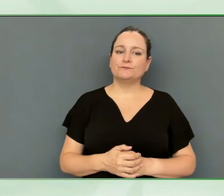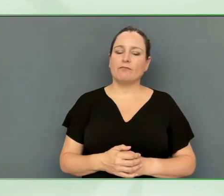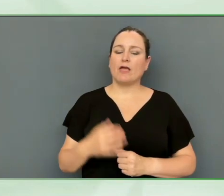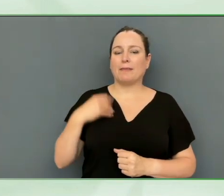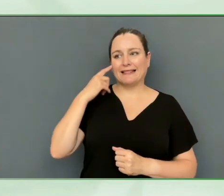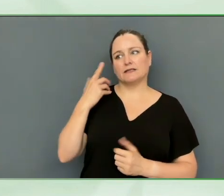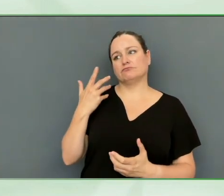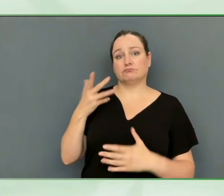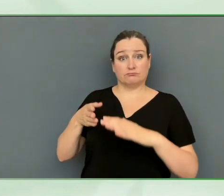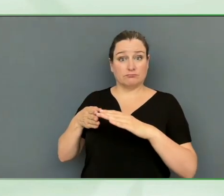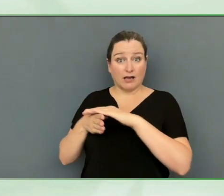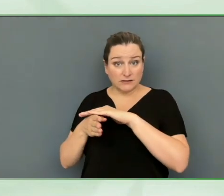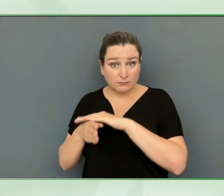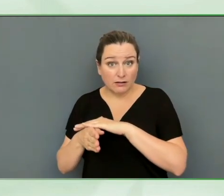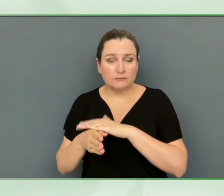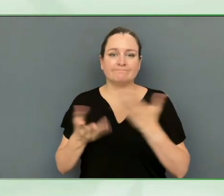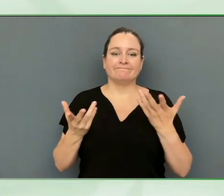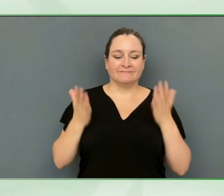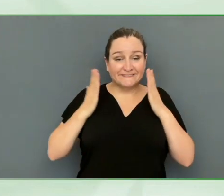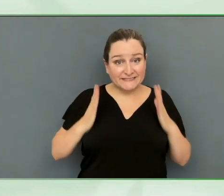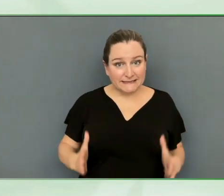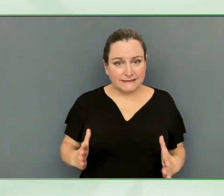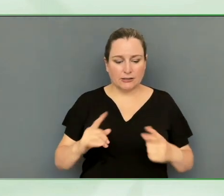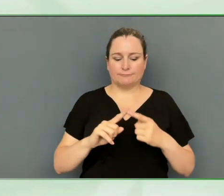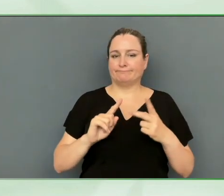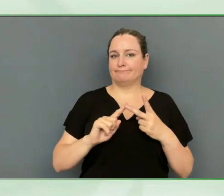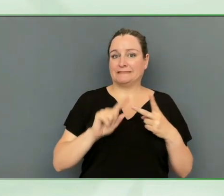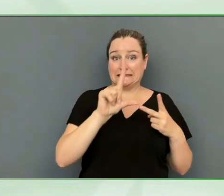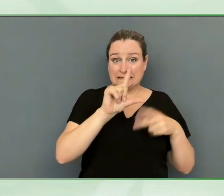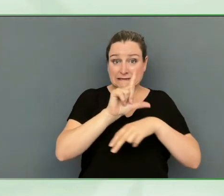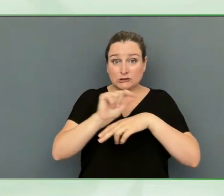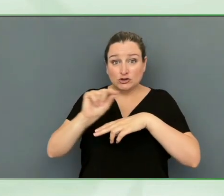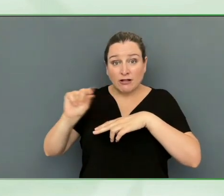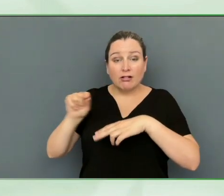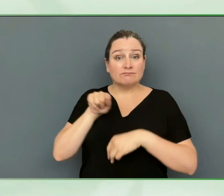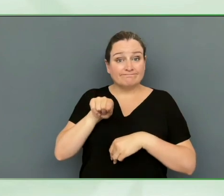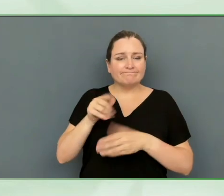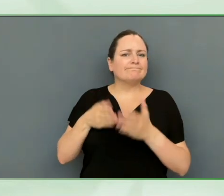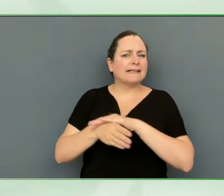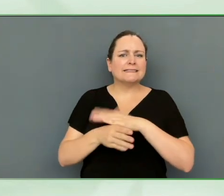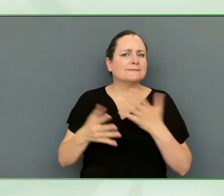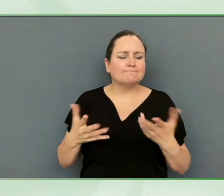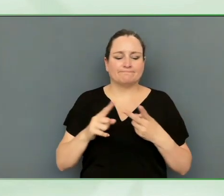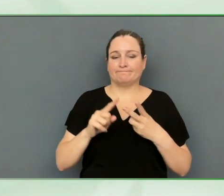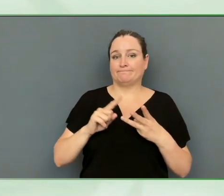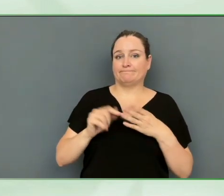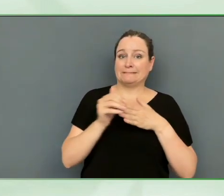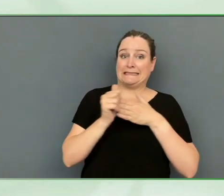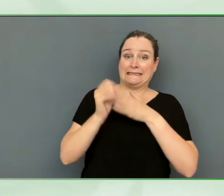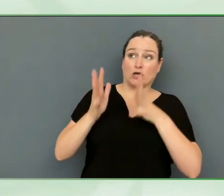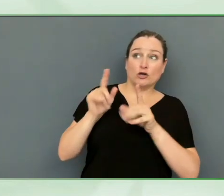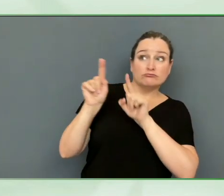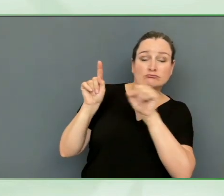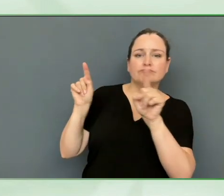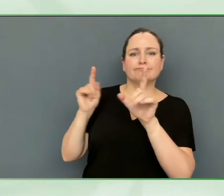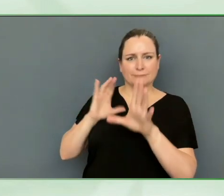social, physical, digital. There's lots of things to be done. Inclusive leadership, training for officials